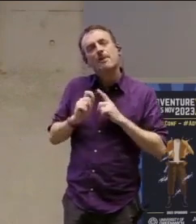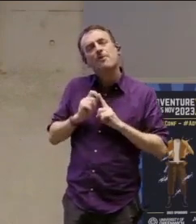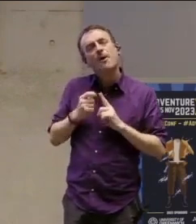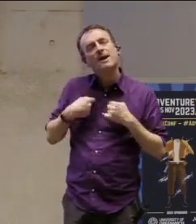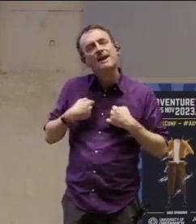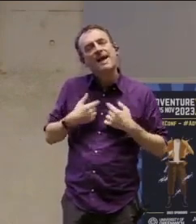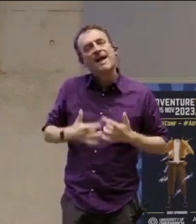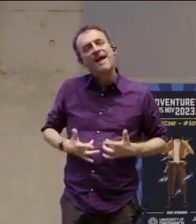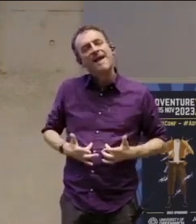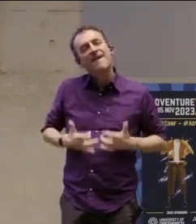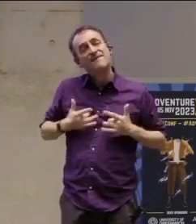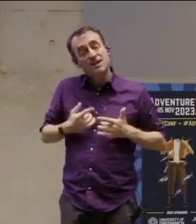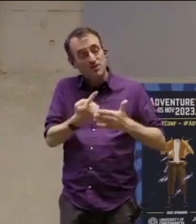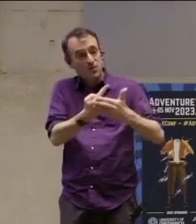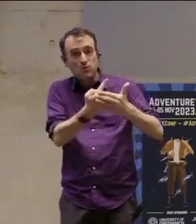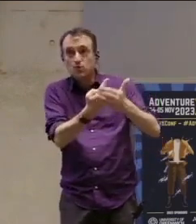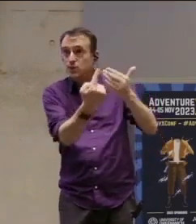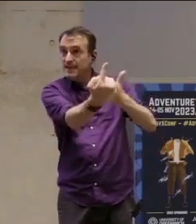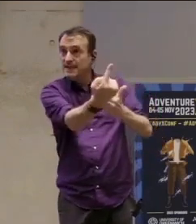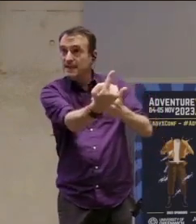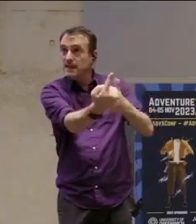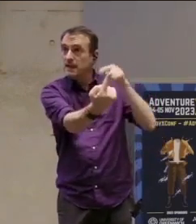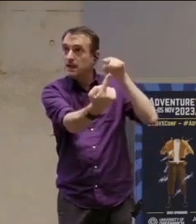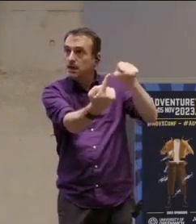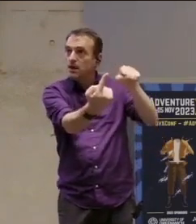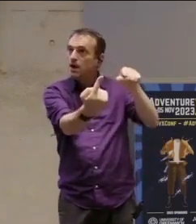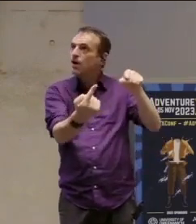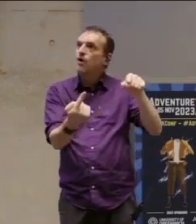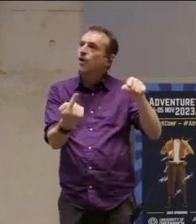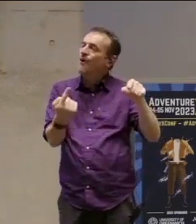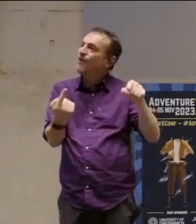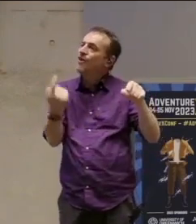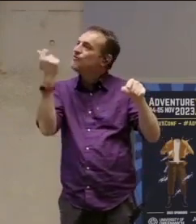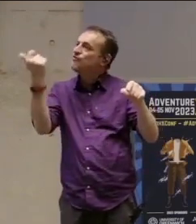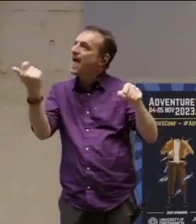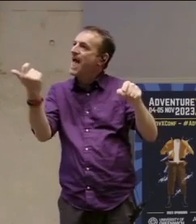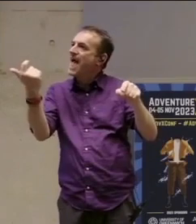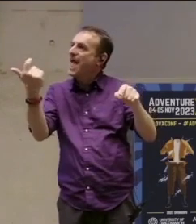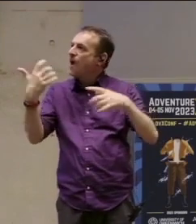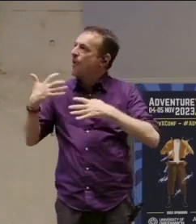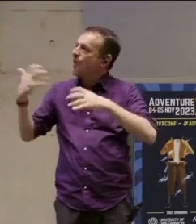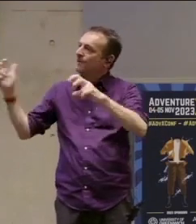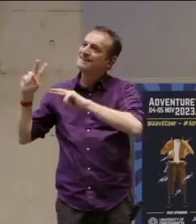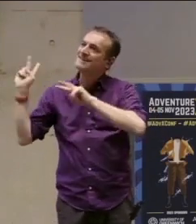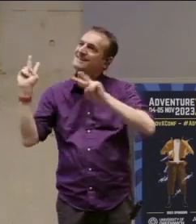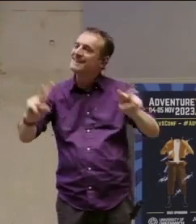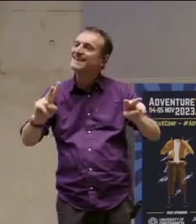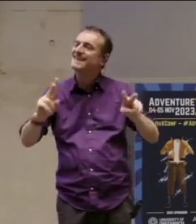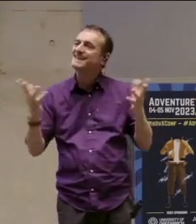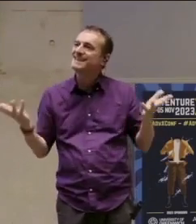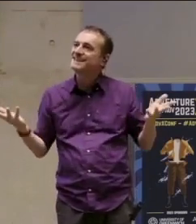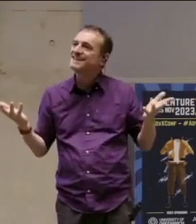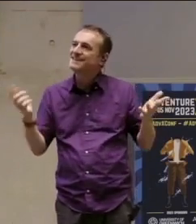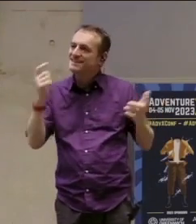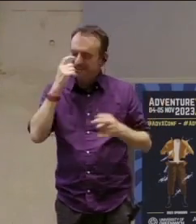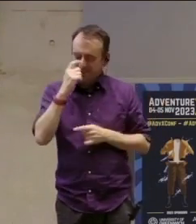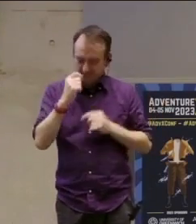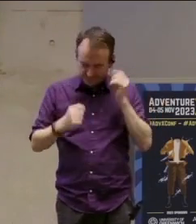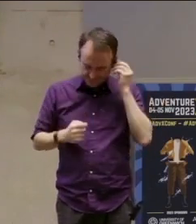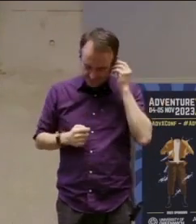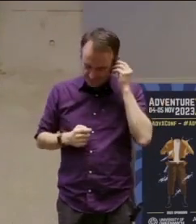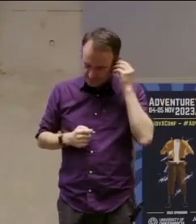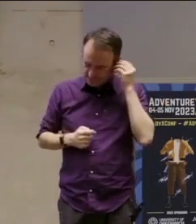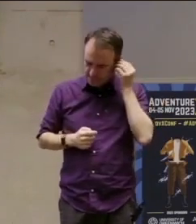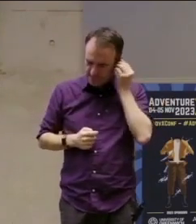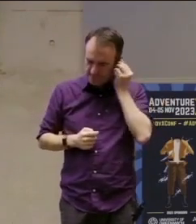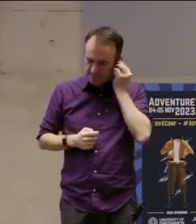feels unique because we don't usually see it. So I think, first of all, I think there will be an increase in Black British media soon